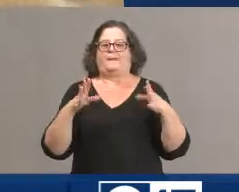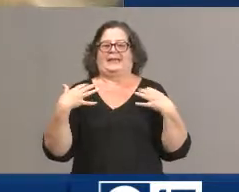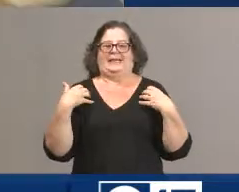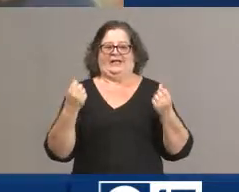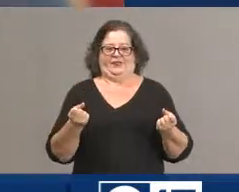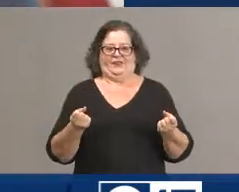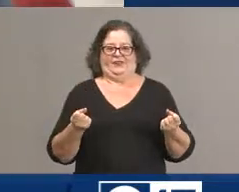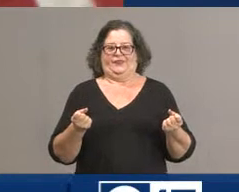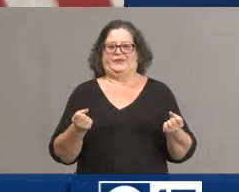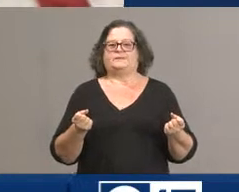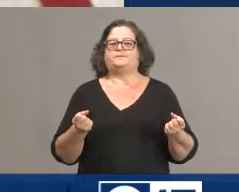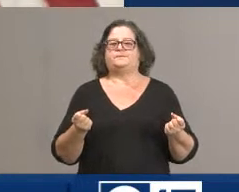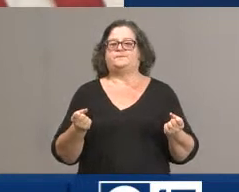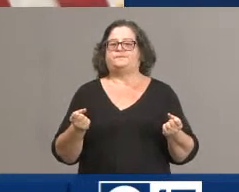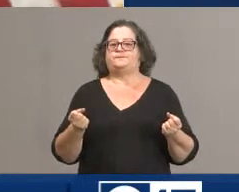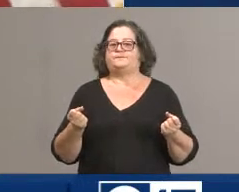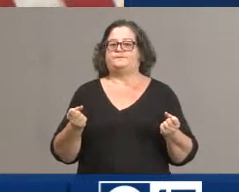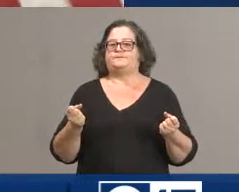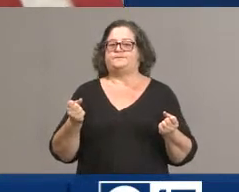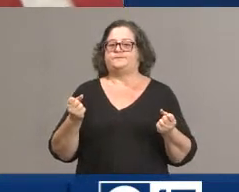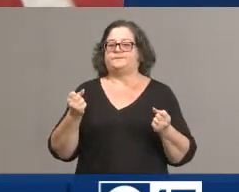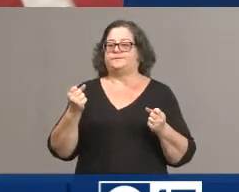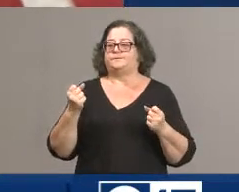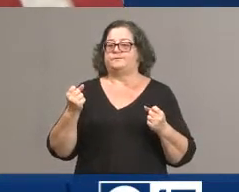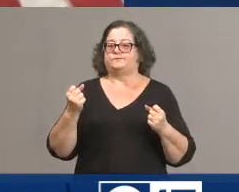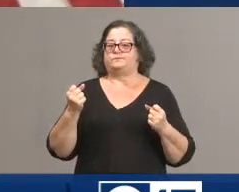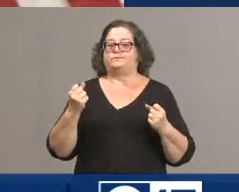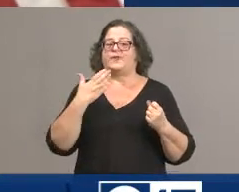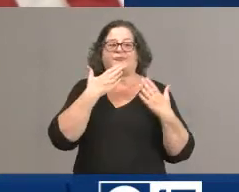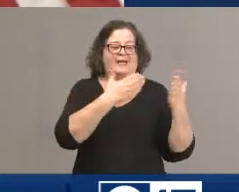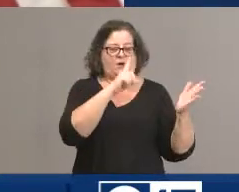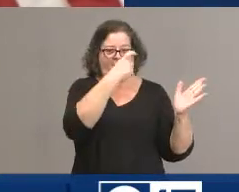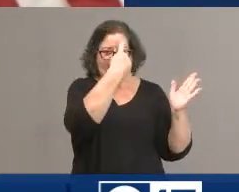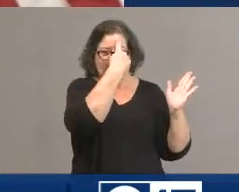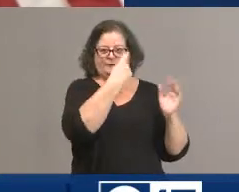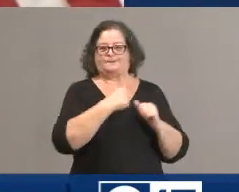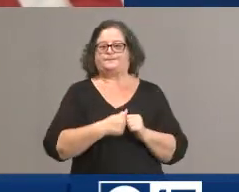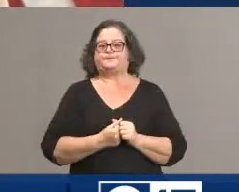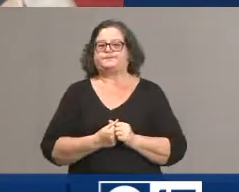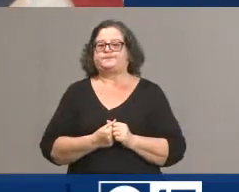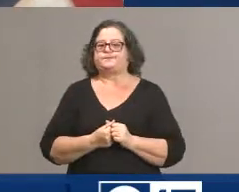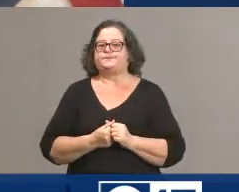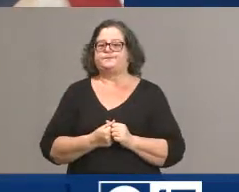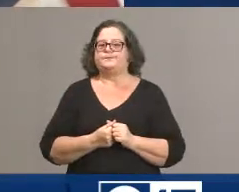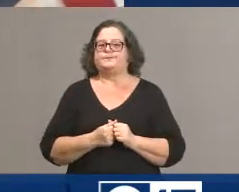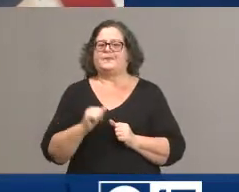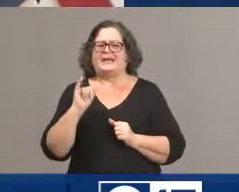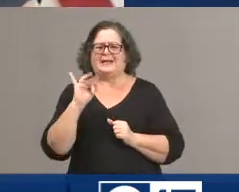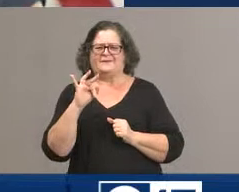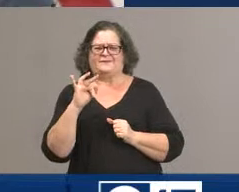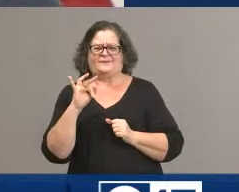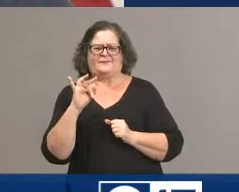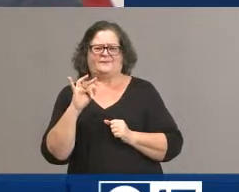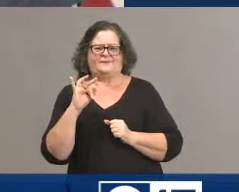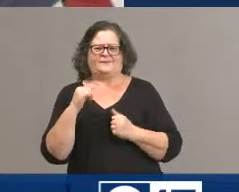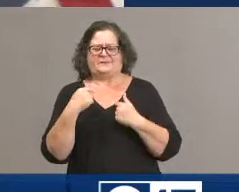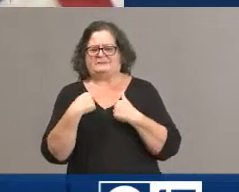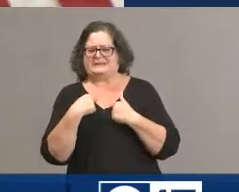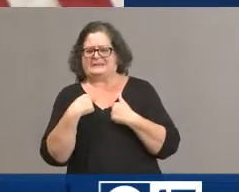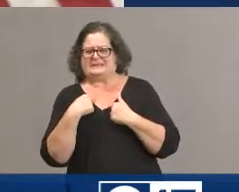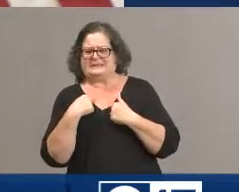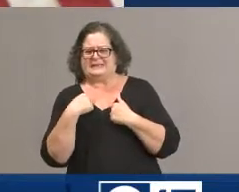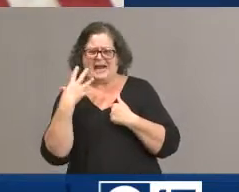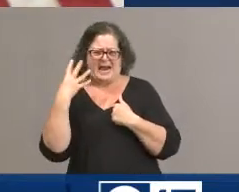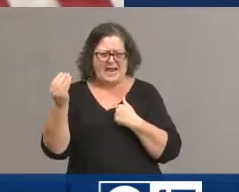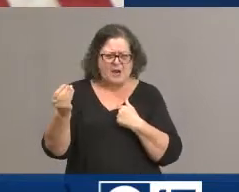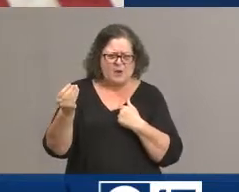those questions that you should ask yourself because you truly are safer at home, there are varying risks, and one of